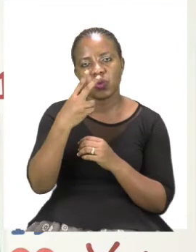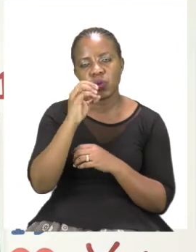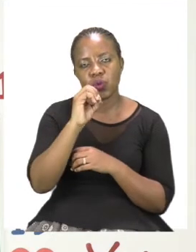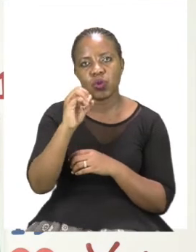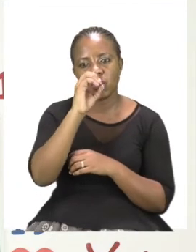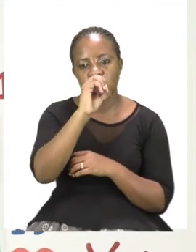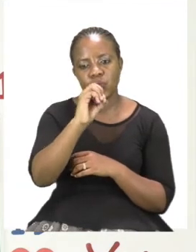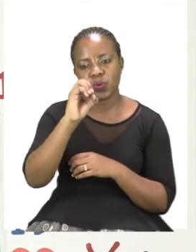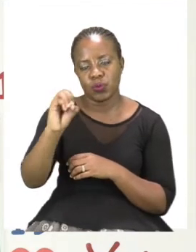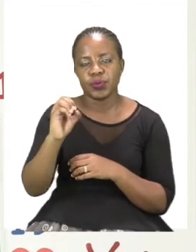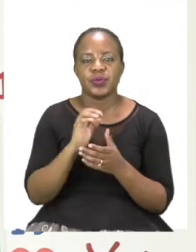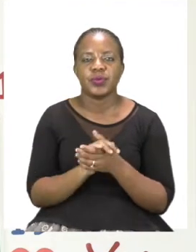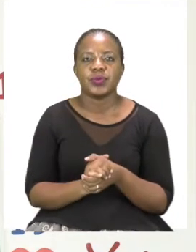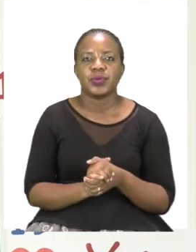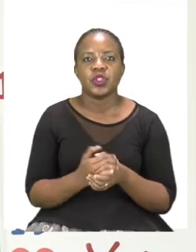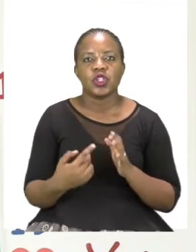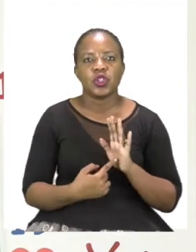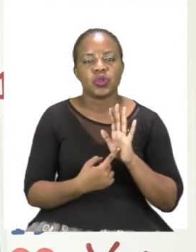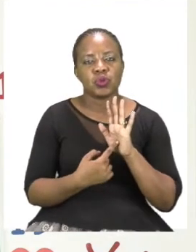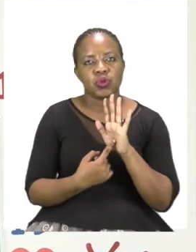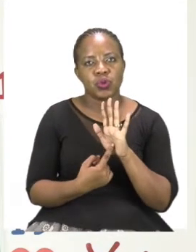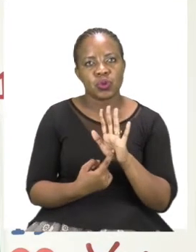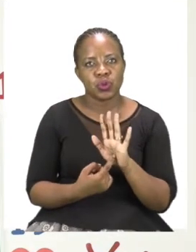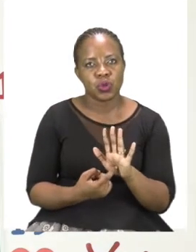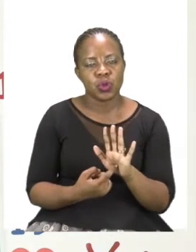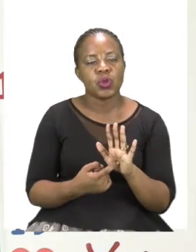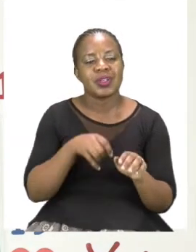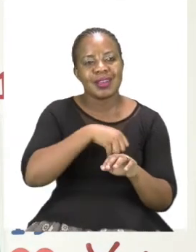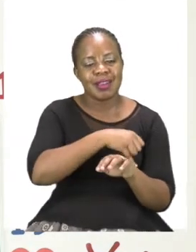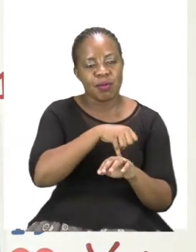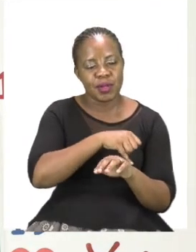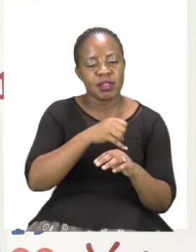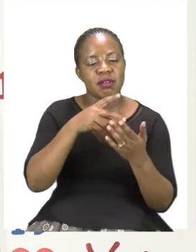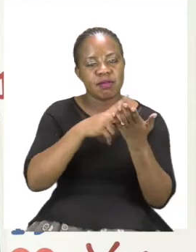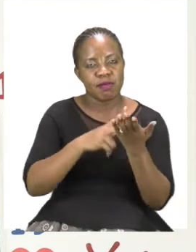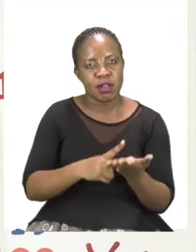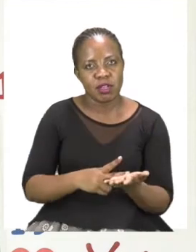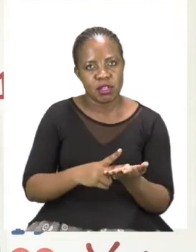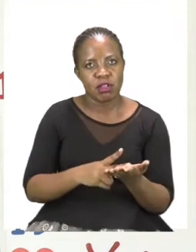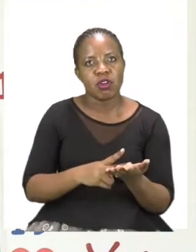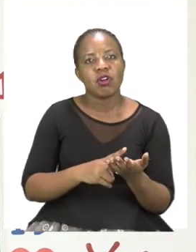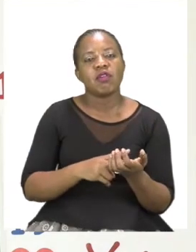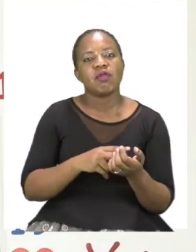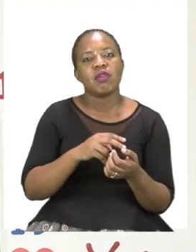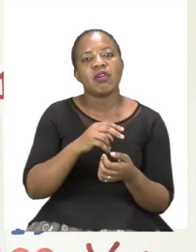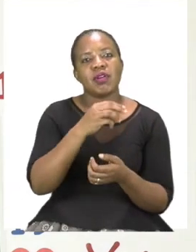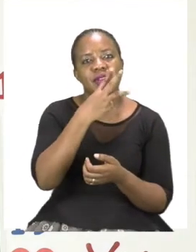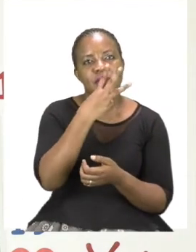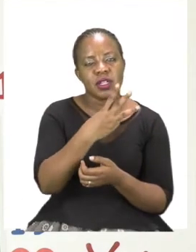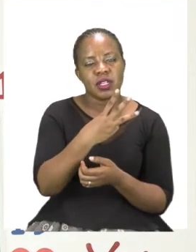2. To show that this is the place for 300.